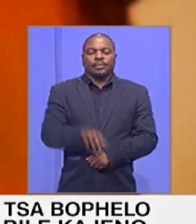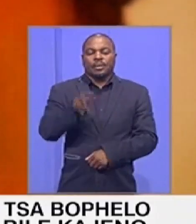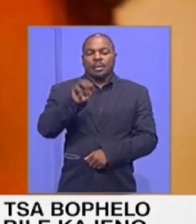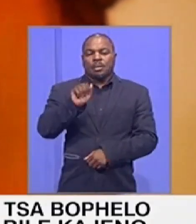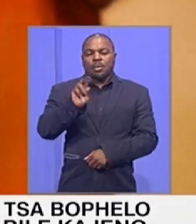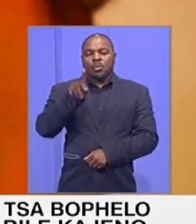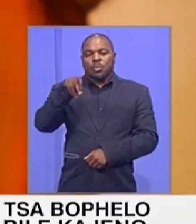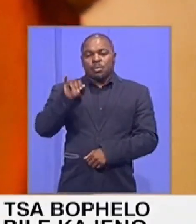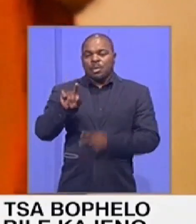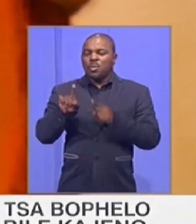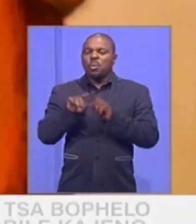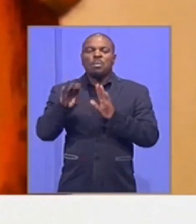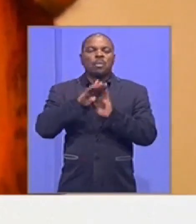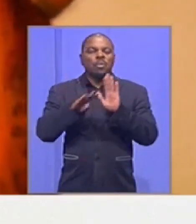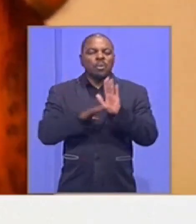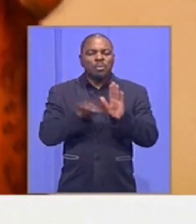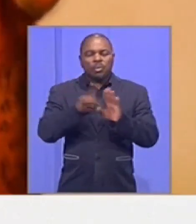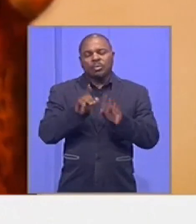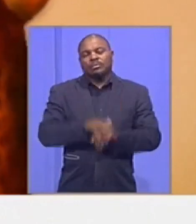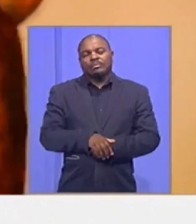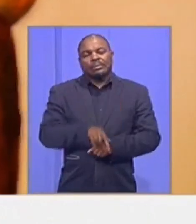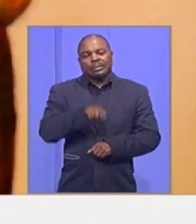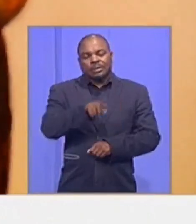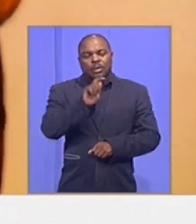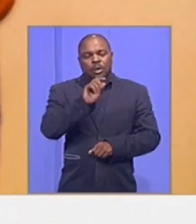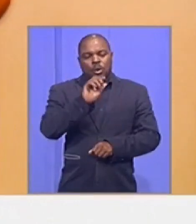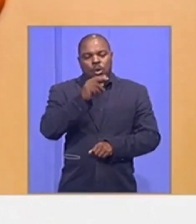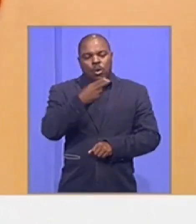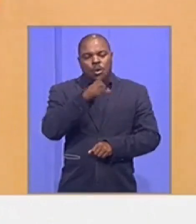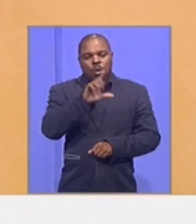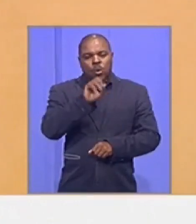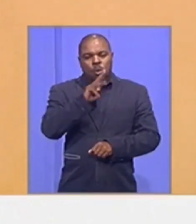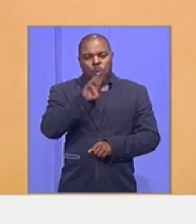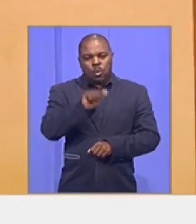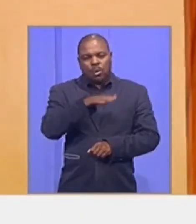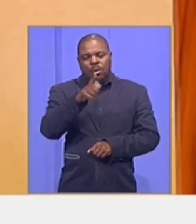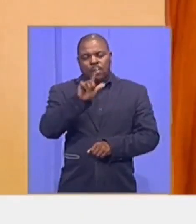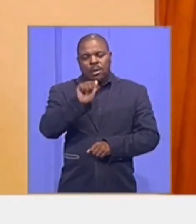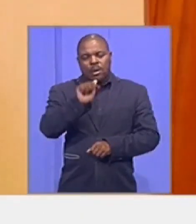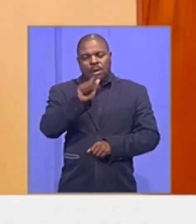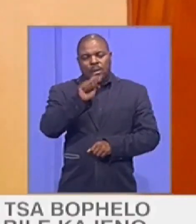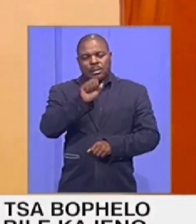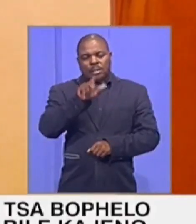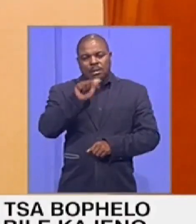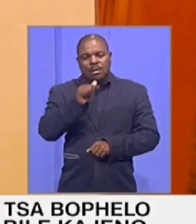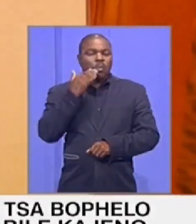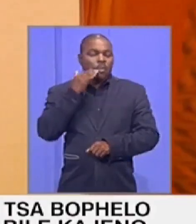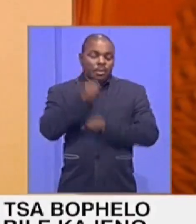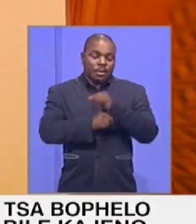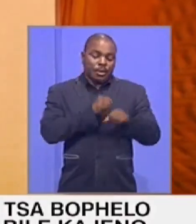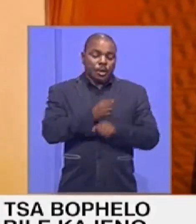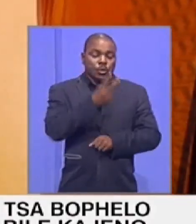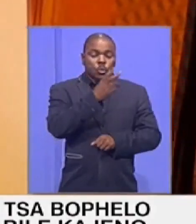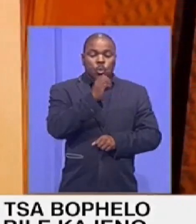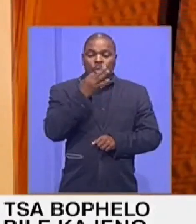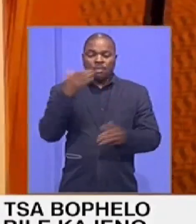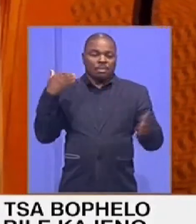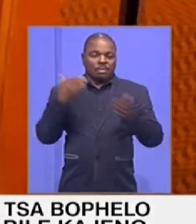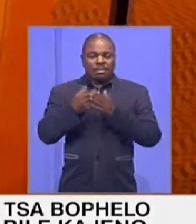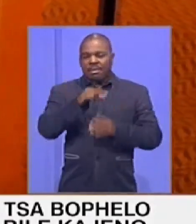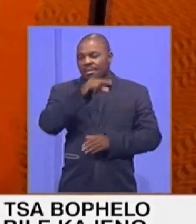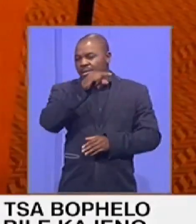Maupi o ne a gasa thulaganyo ya dikgang tsa sešweng ya tlhokala tsela fa e sale ka 2003 o ne a itsege ka leina